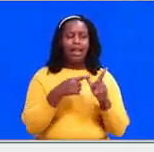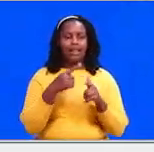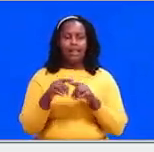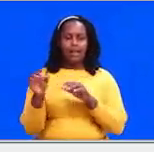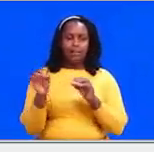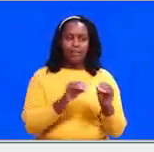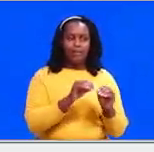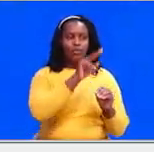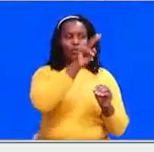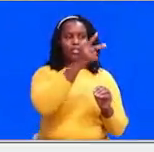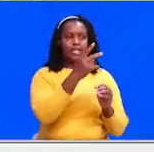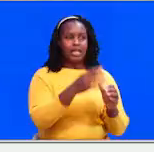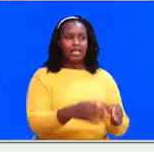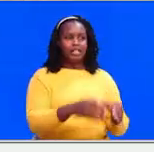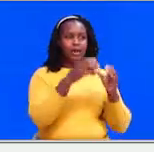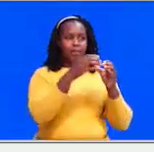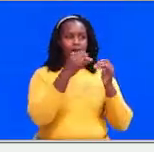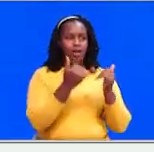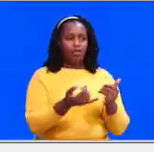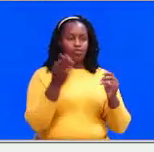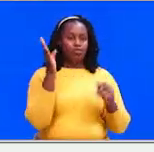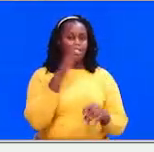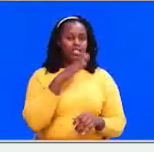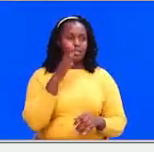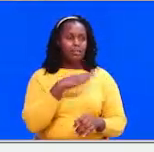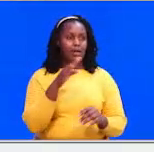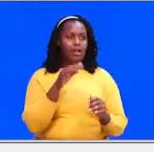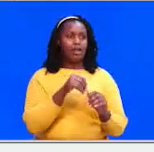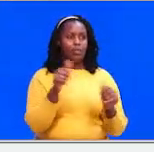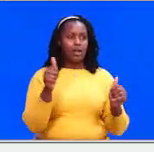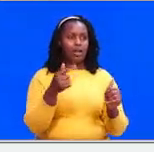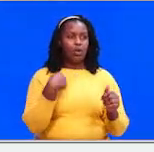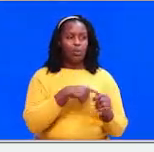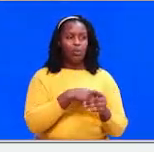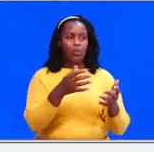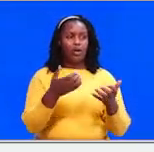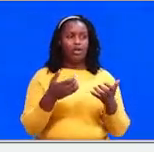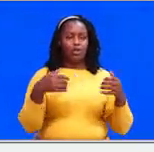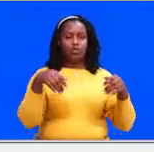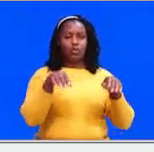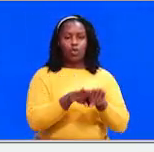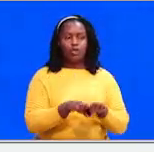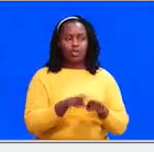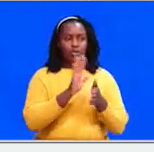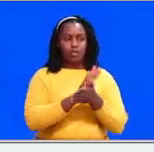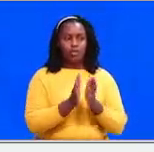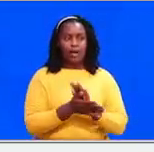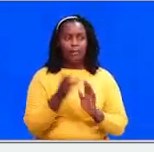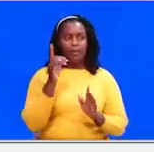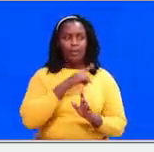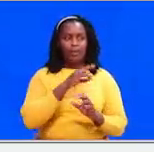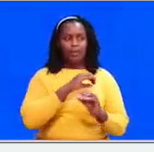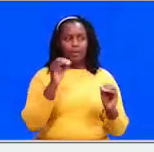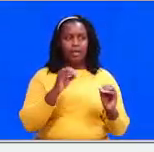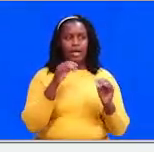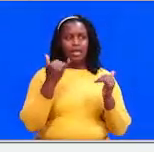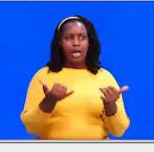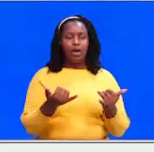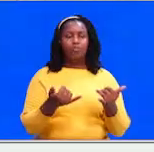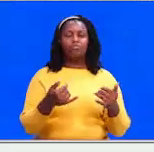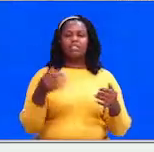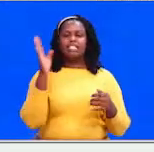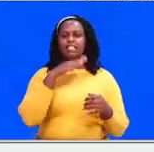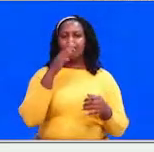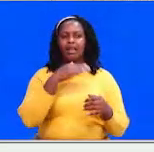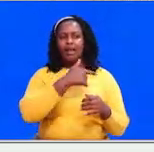second chamber. Now you can smell it. Now so we need to close it so that it doesn't get smelly. Now it's smelling because it's not